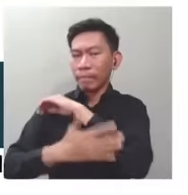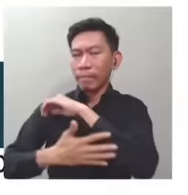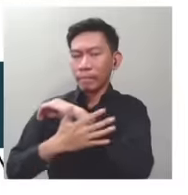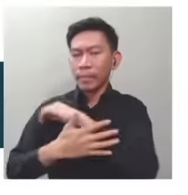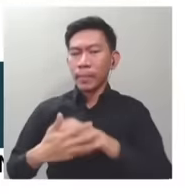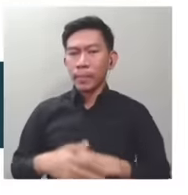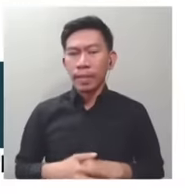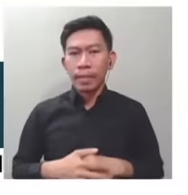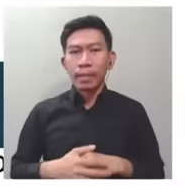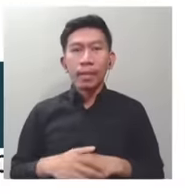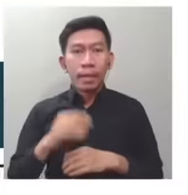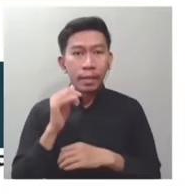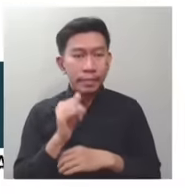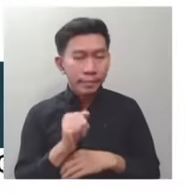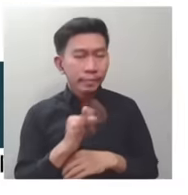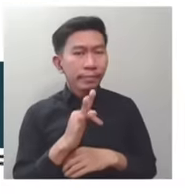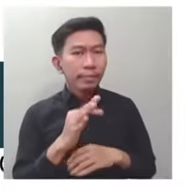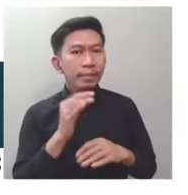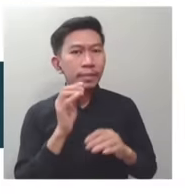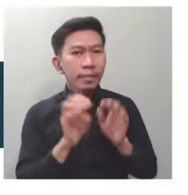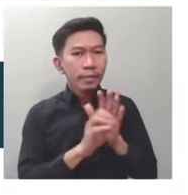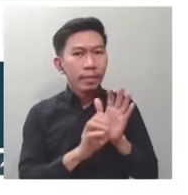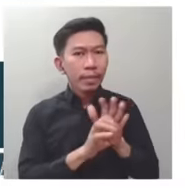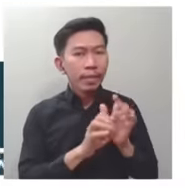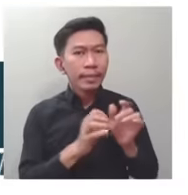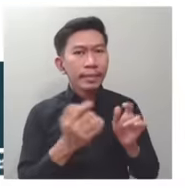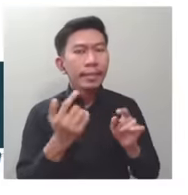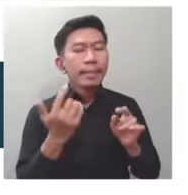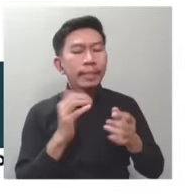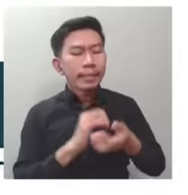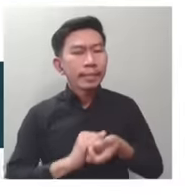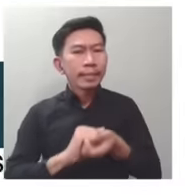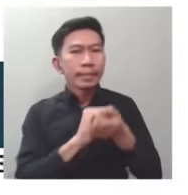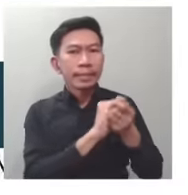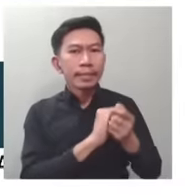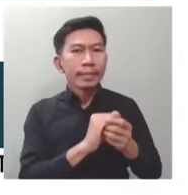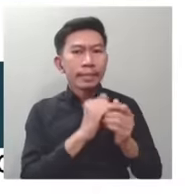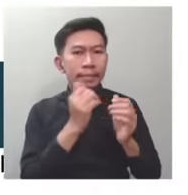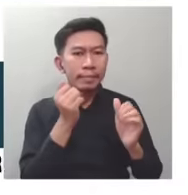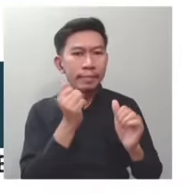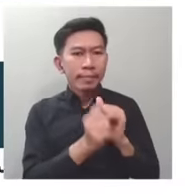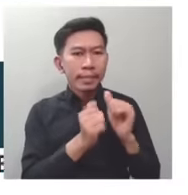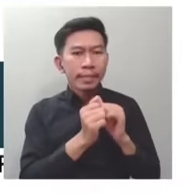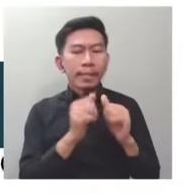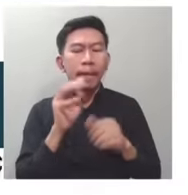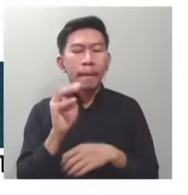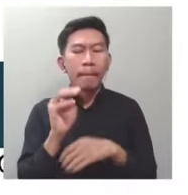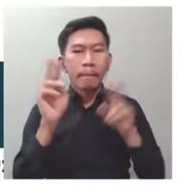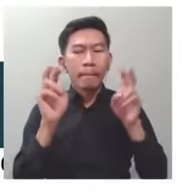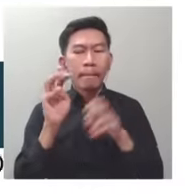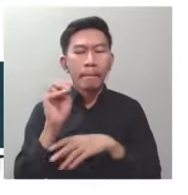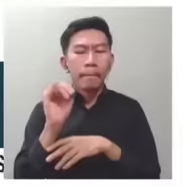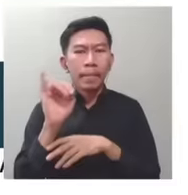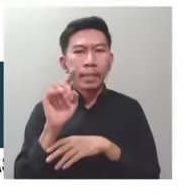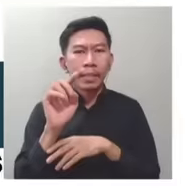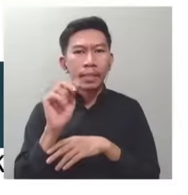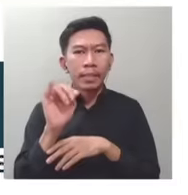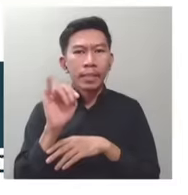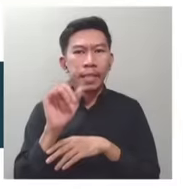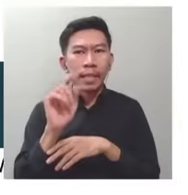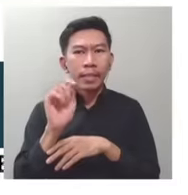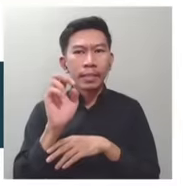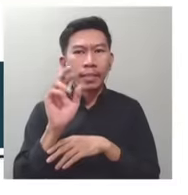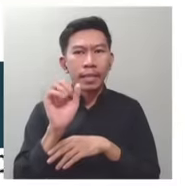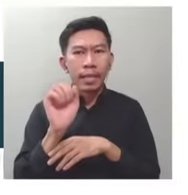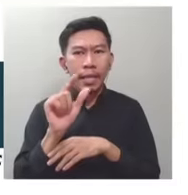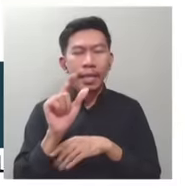about alliances, minilaterals like this, is what you call minilateral cooperation. It is in the